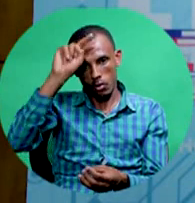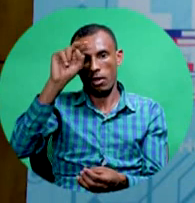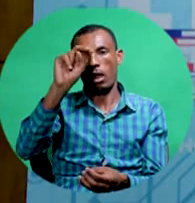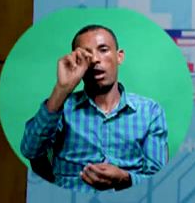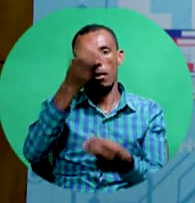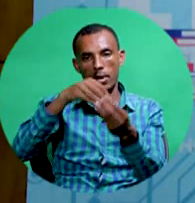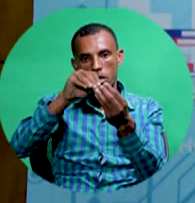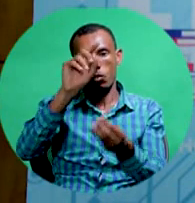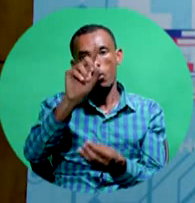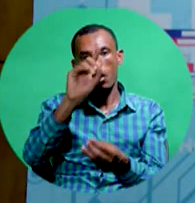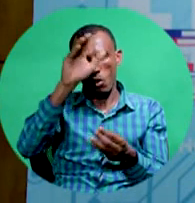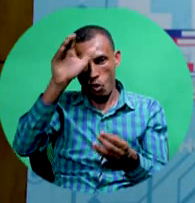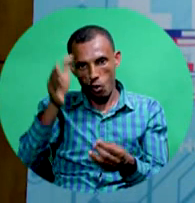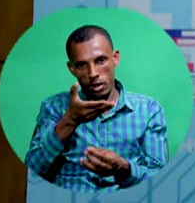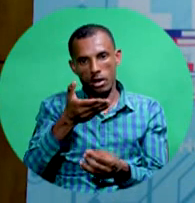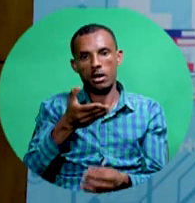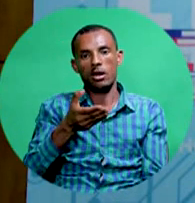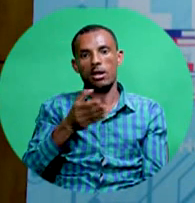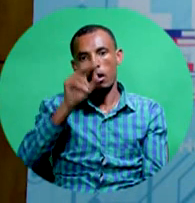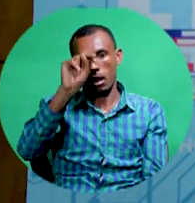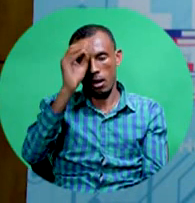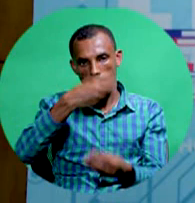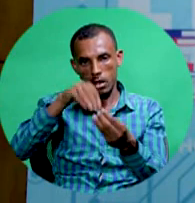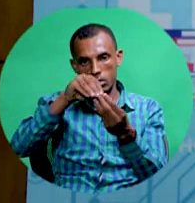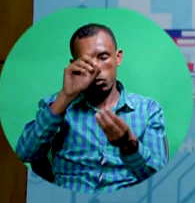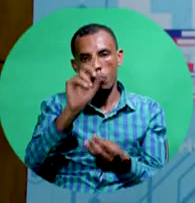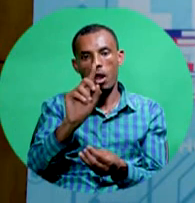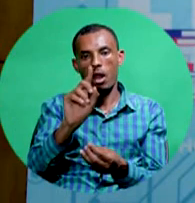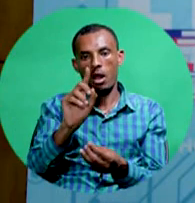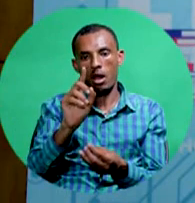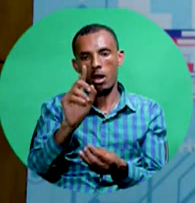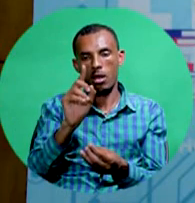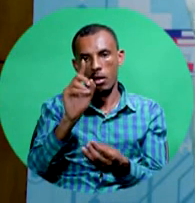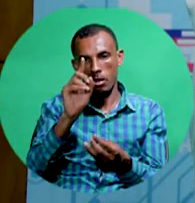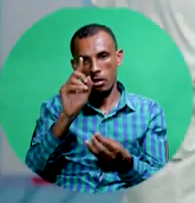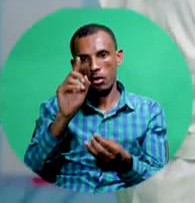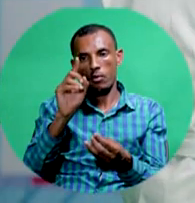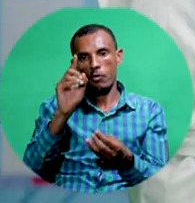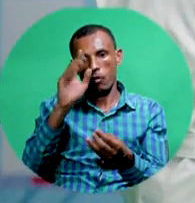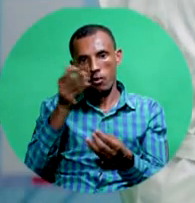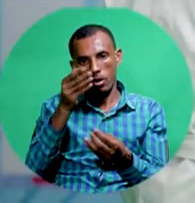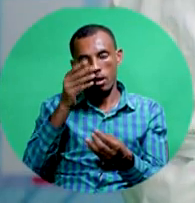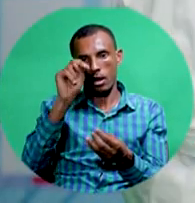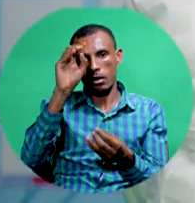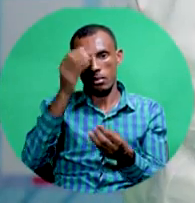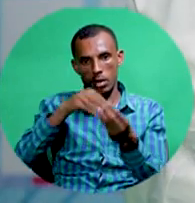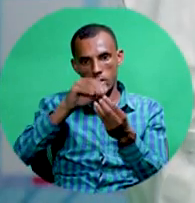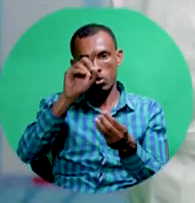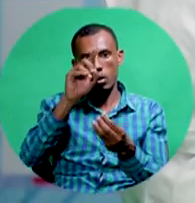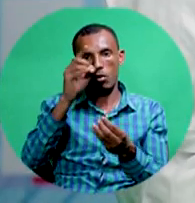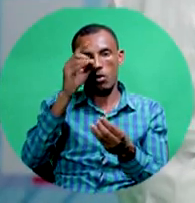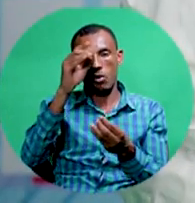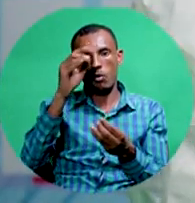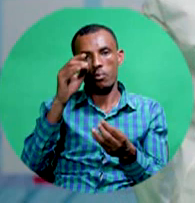n plus 1 over n plus 1 plus c. This is the final answer